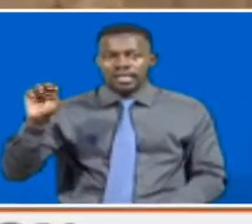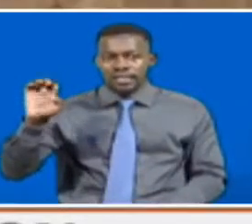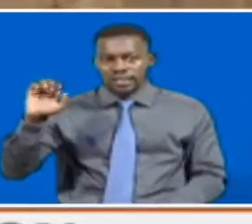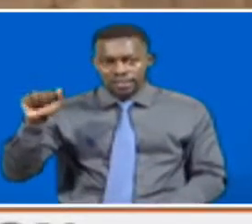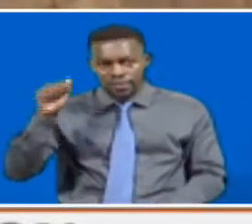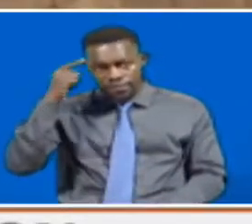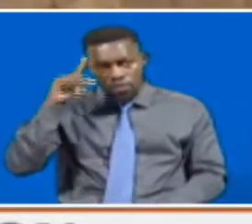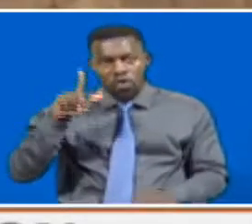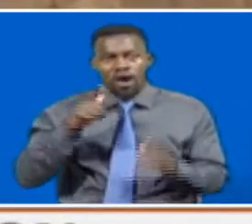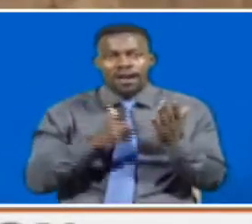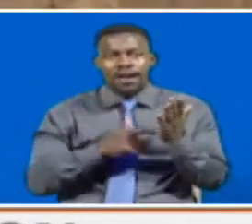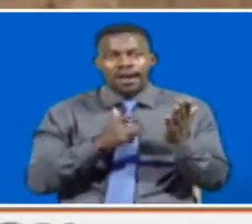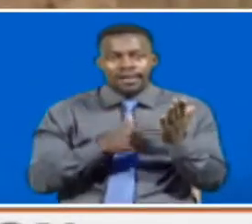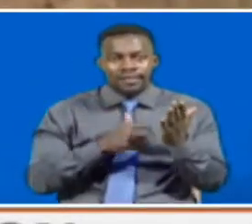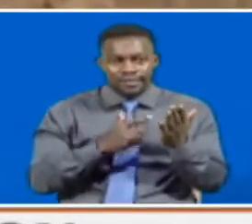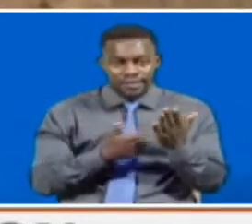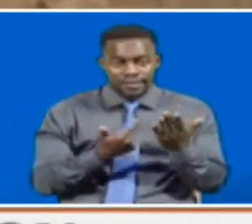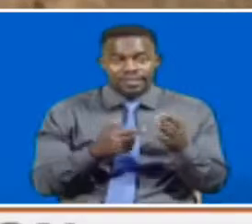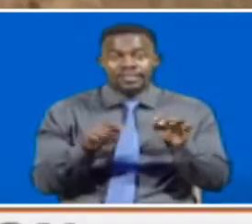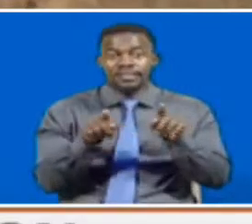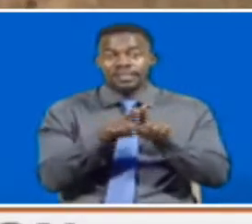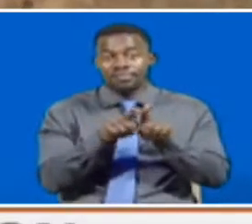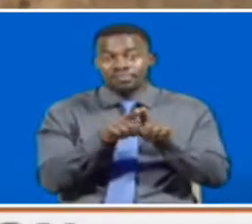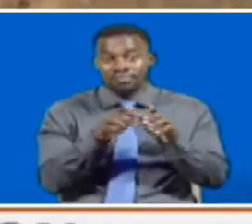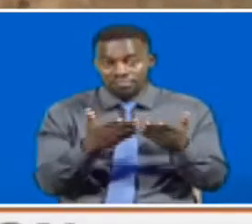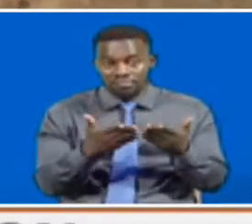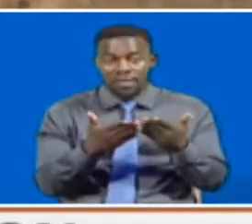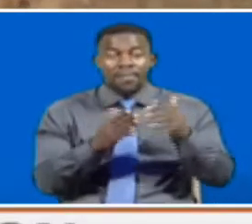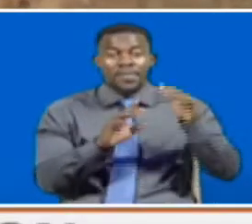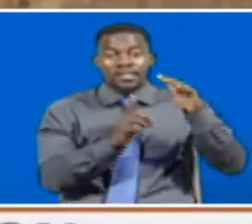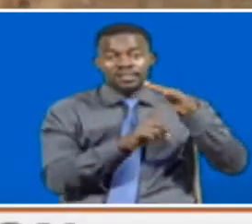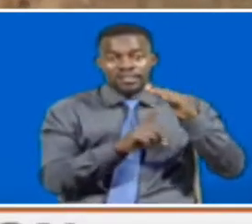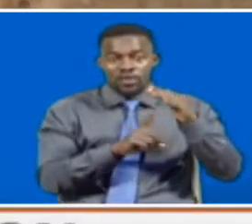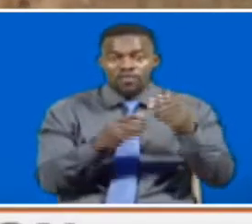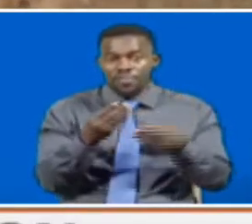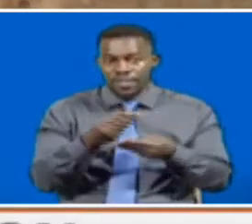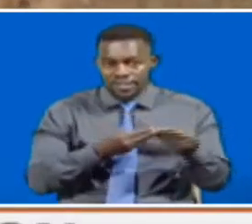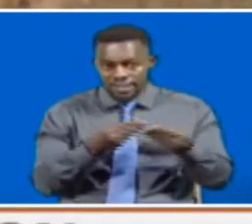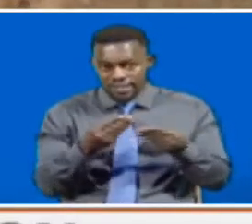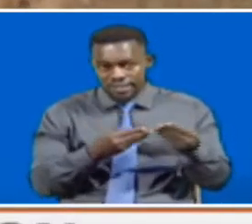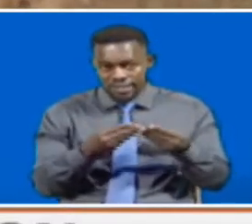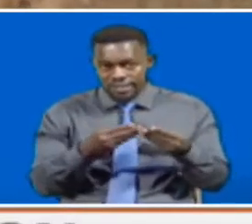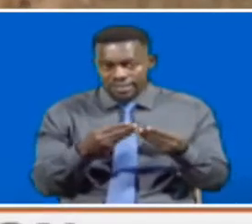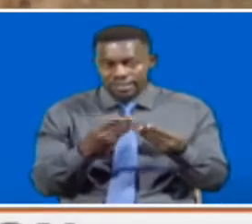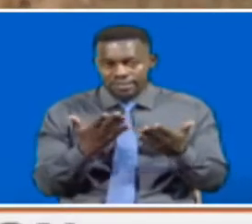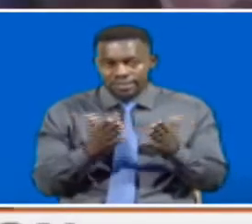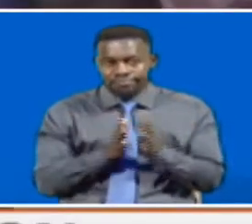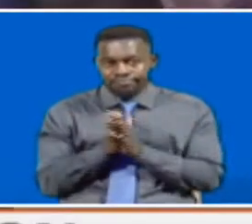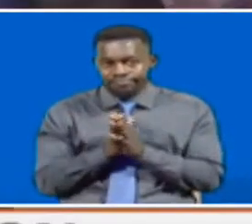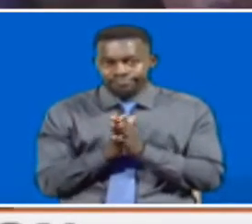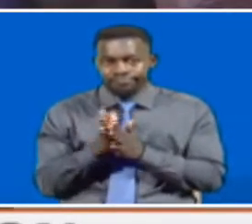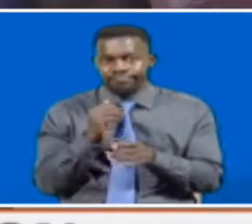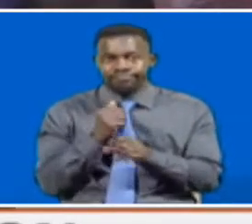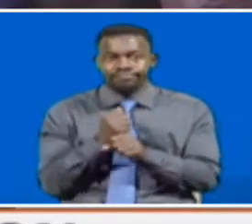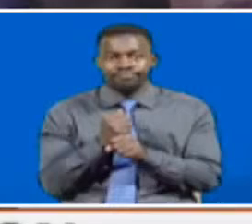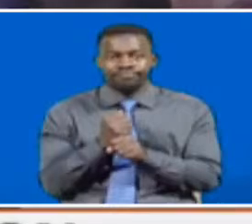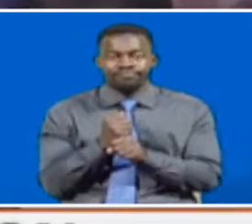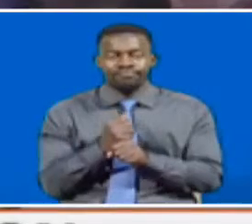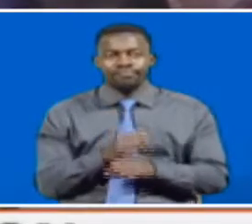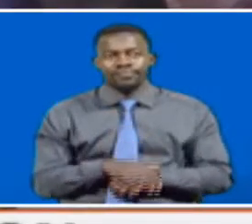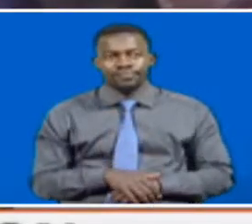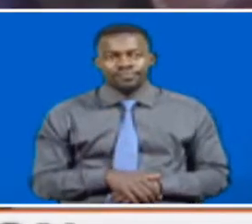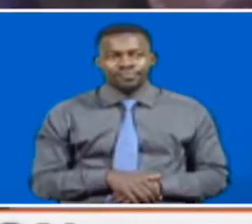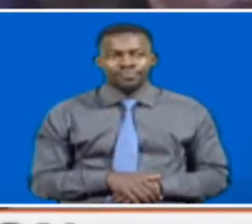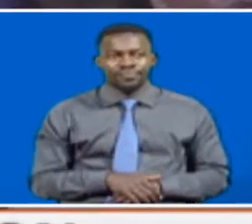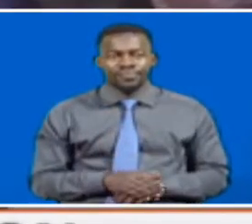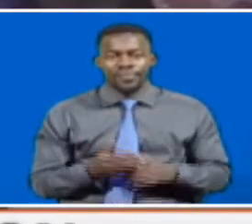an ambition that has equally caught the eye of the Ministry of Trade. Currently, the country has a rice deficit of 700,000 metric tons.